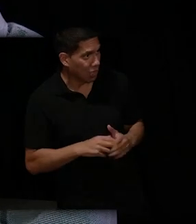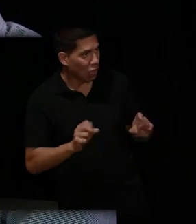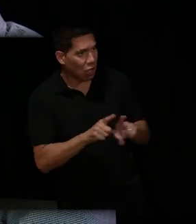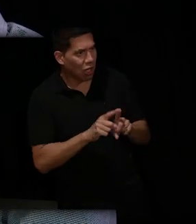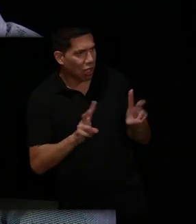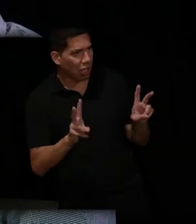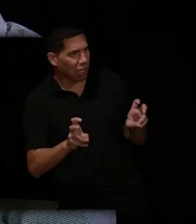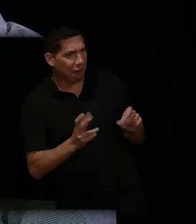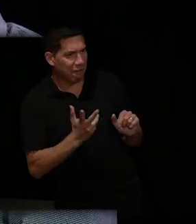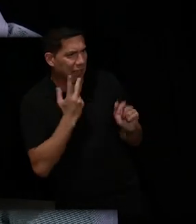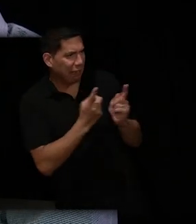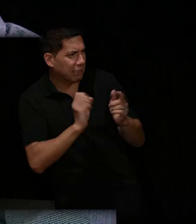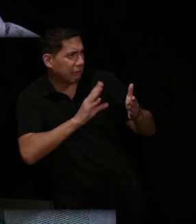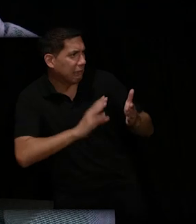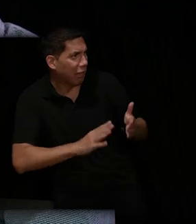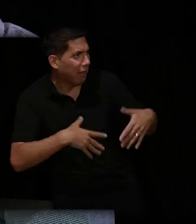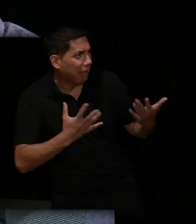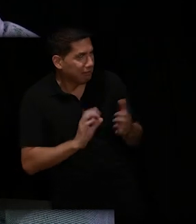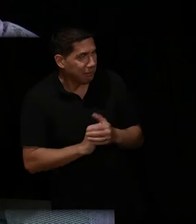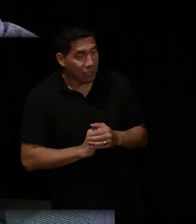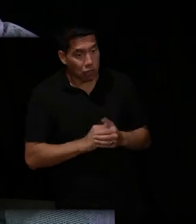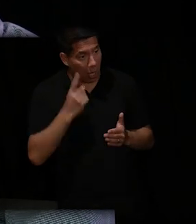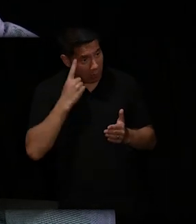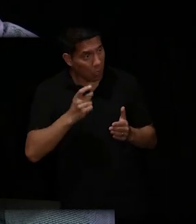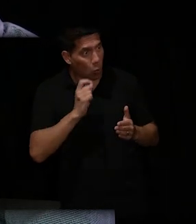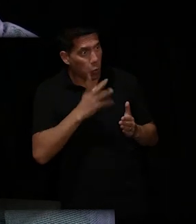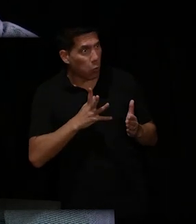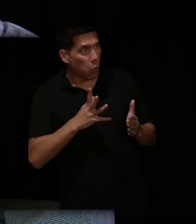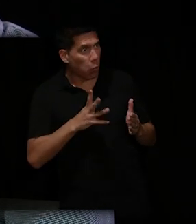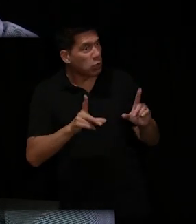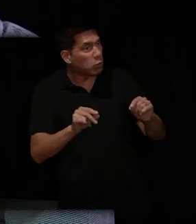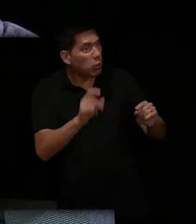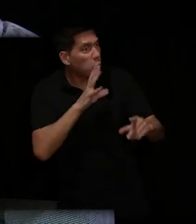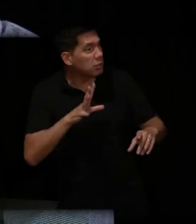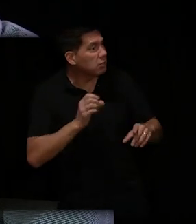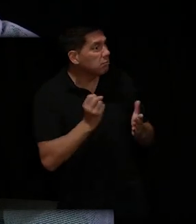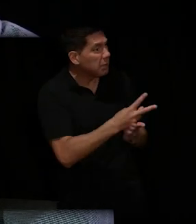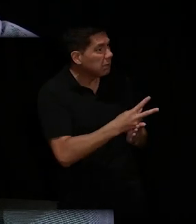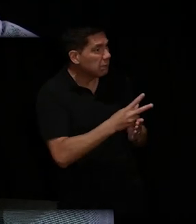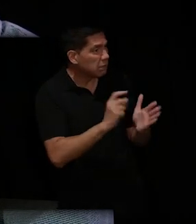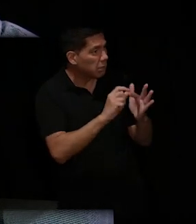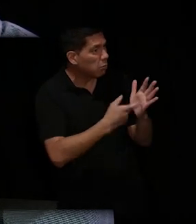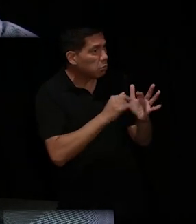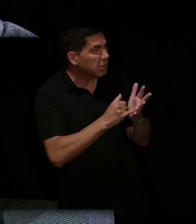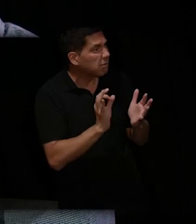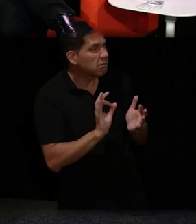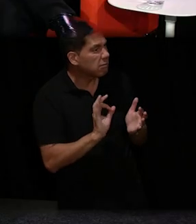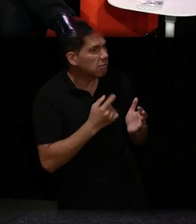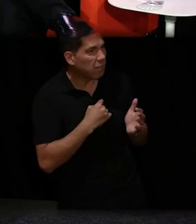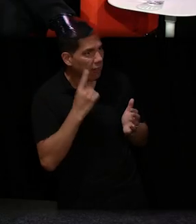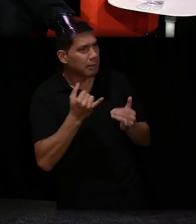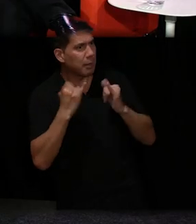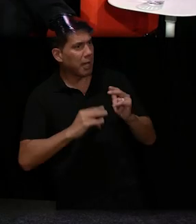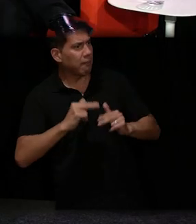thing. So I don't think it'll take over, but it's been a bad development for us. Can it